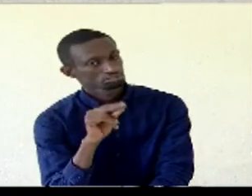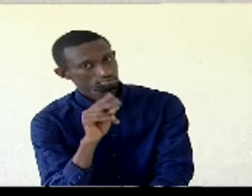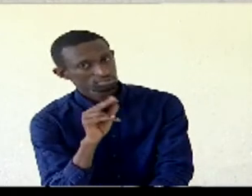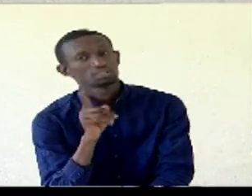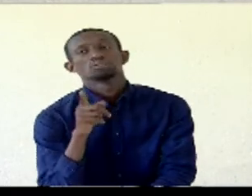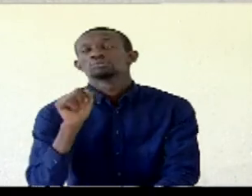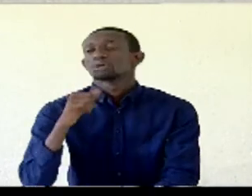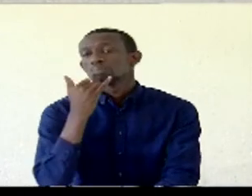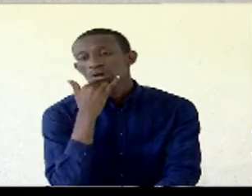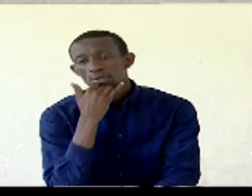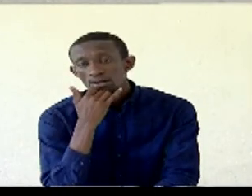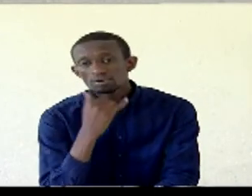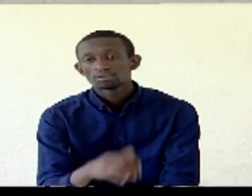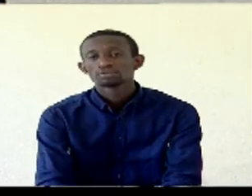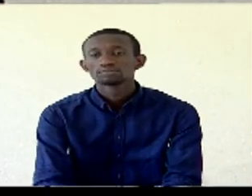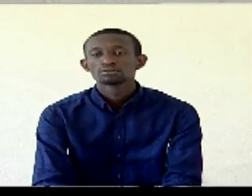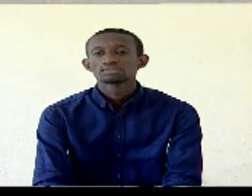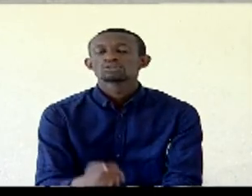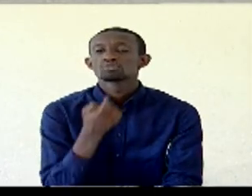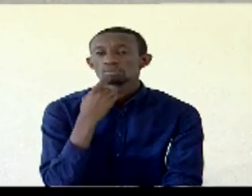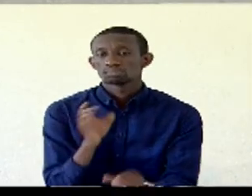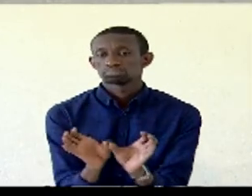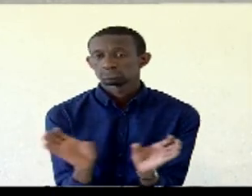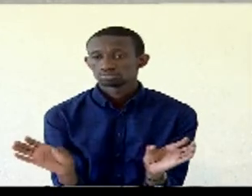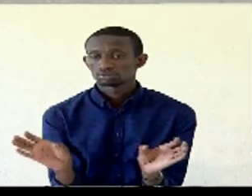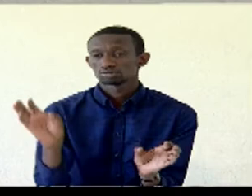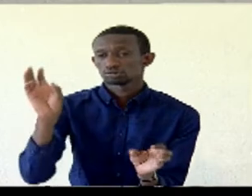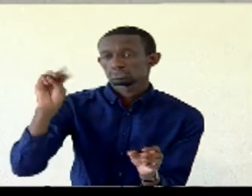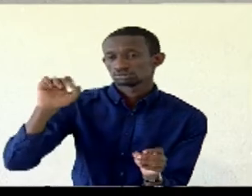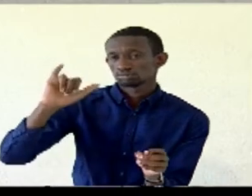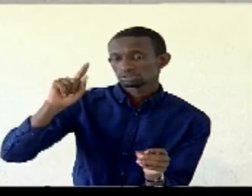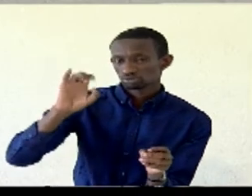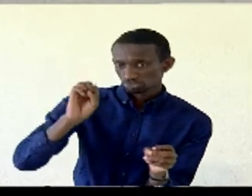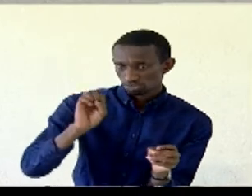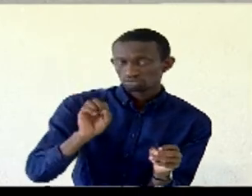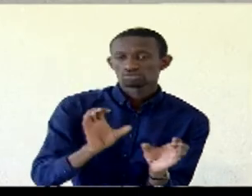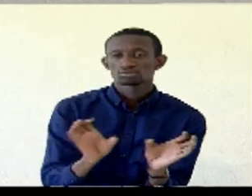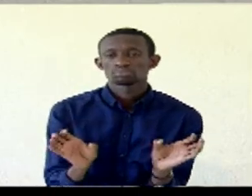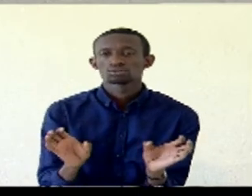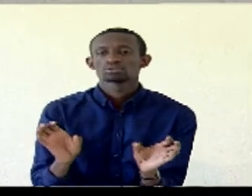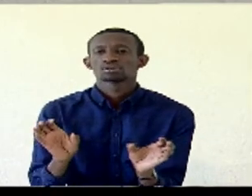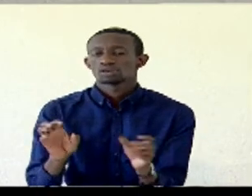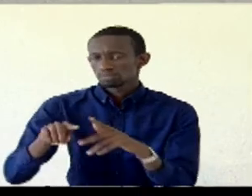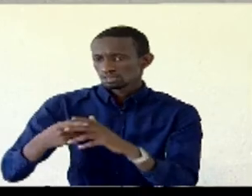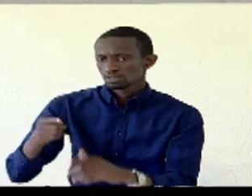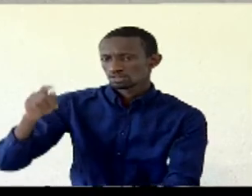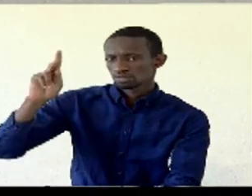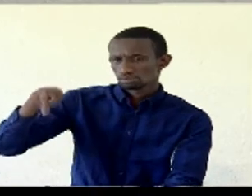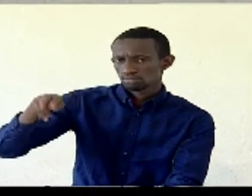wrong. It's a preparation stage for mitosis. So they ask you about mitosis, start with prophase.